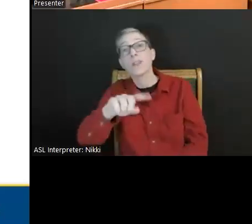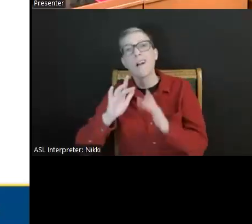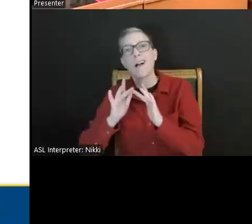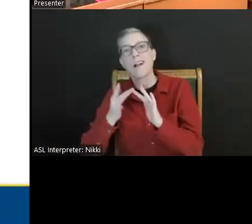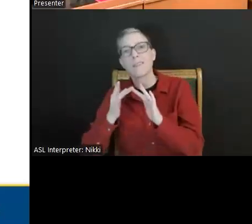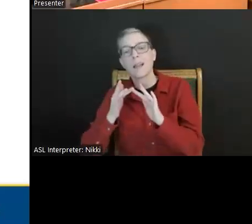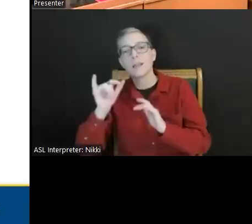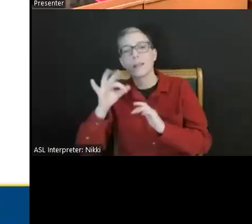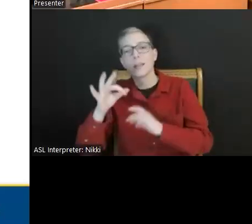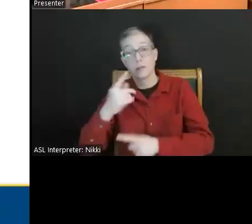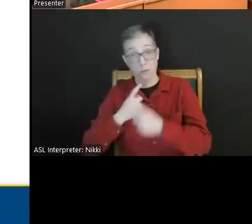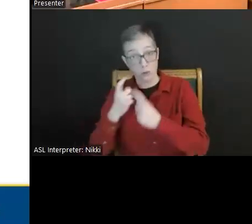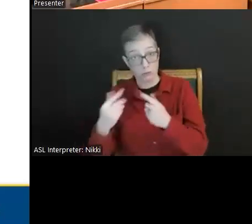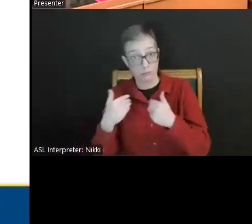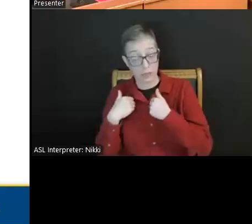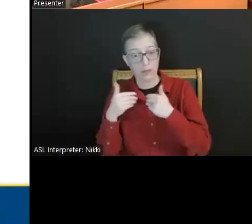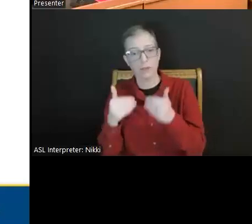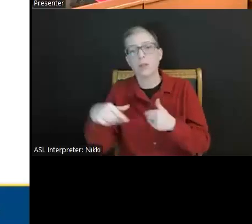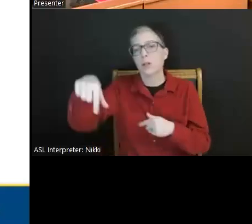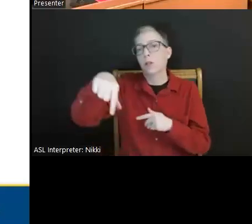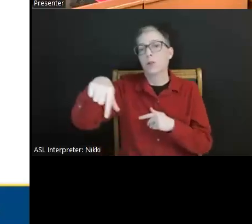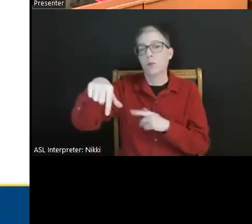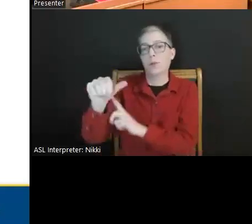in the Q&A portion of your